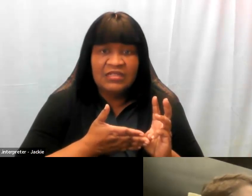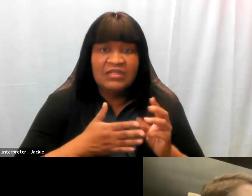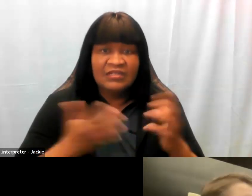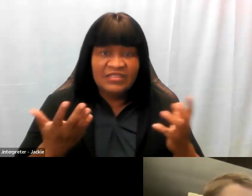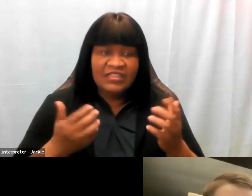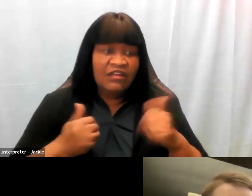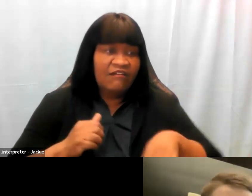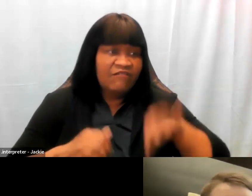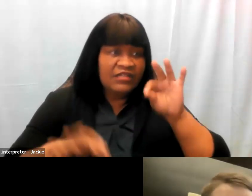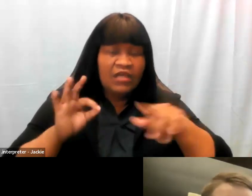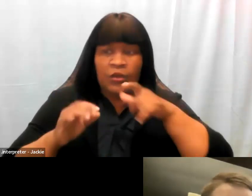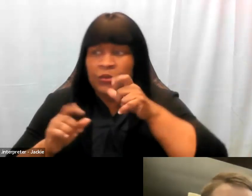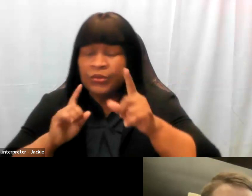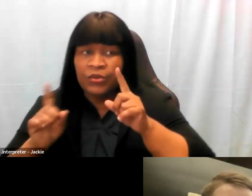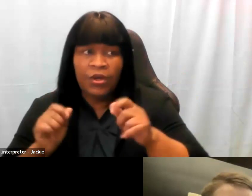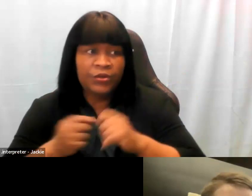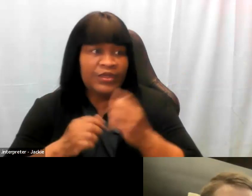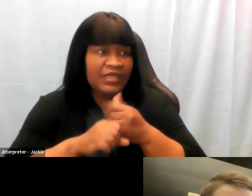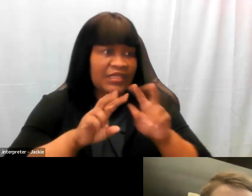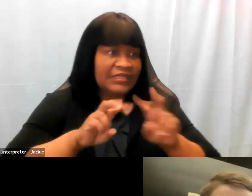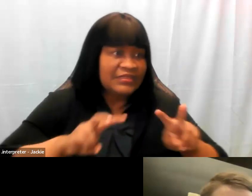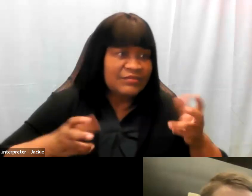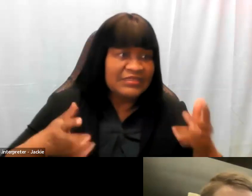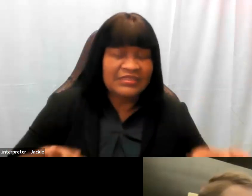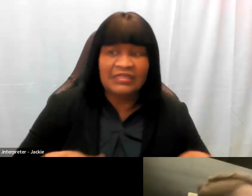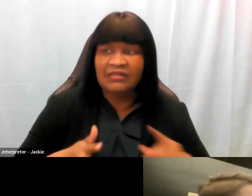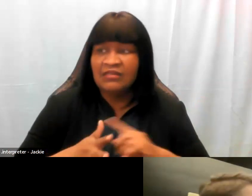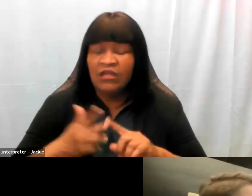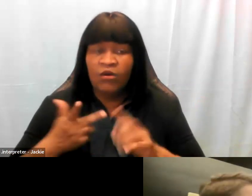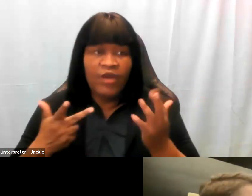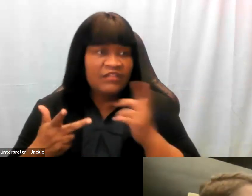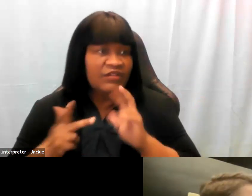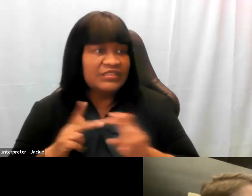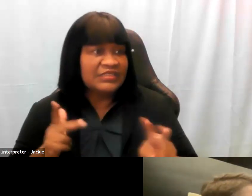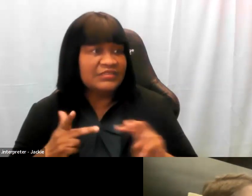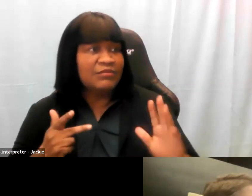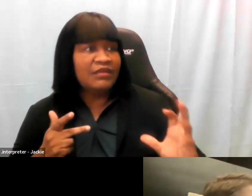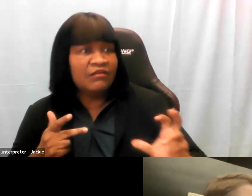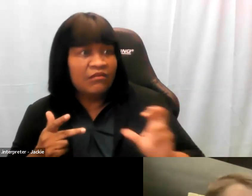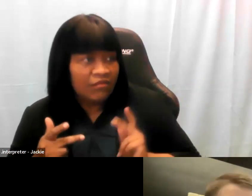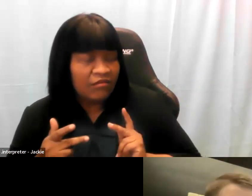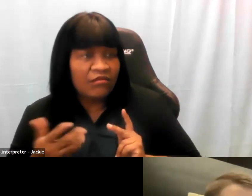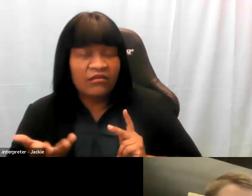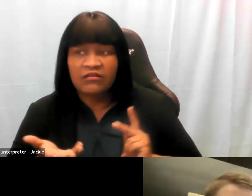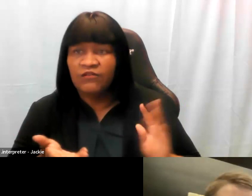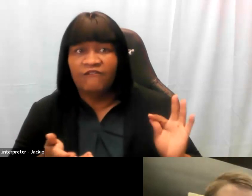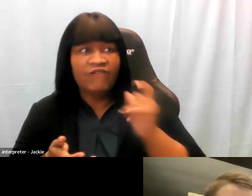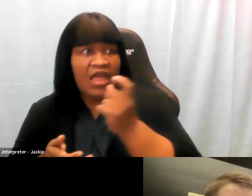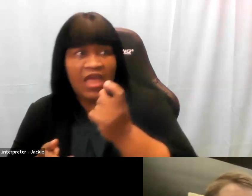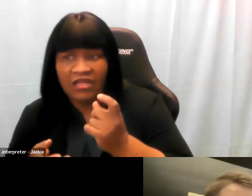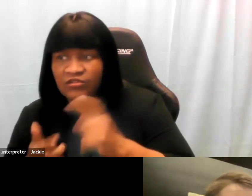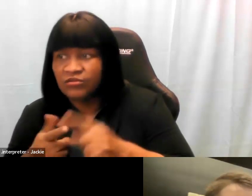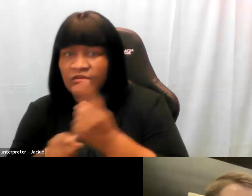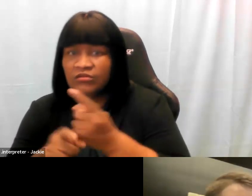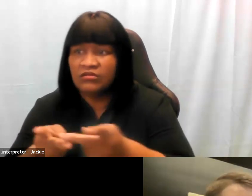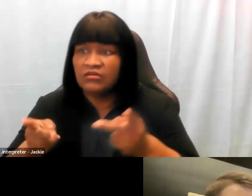Finding out who to talk to, getting the assessment done, waiting for the assessment to be faxed over to the facility